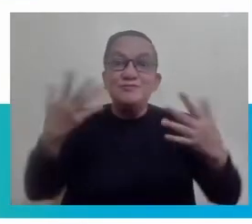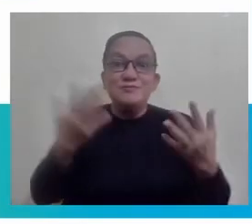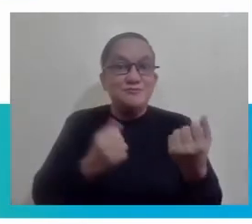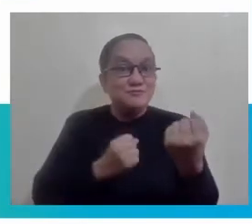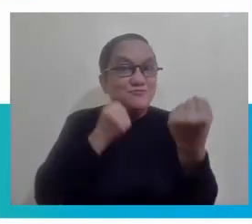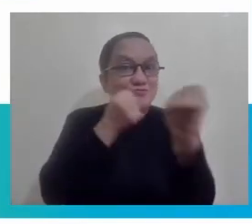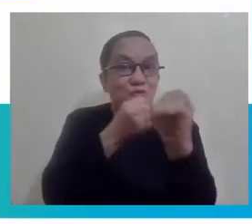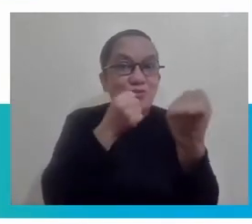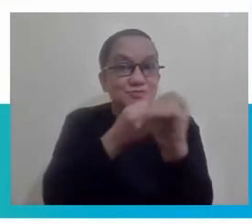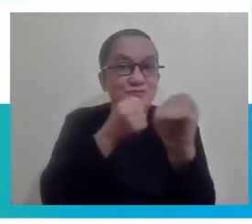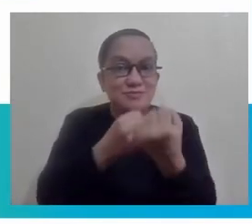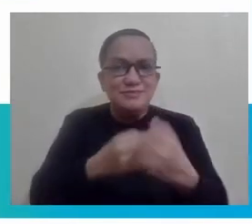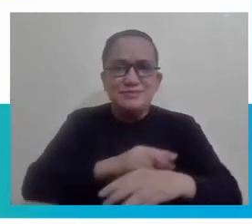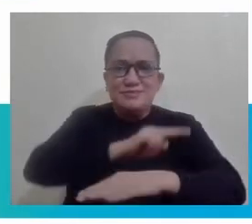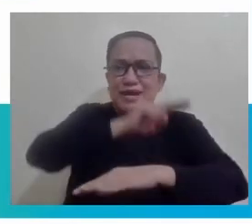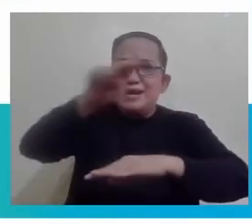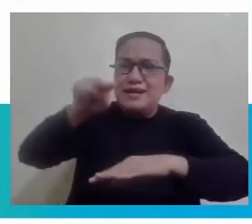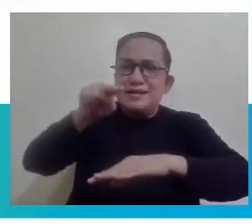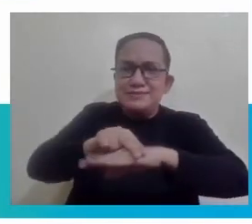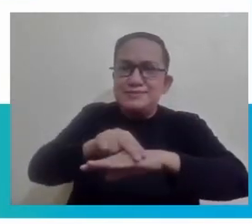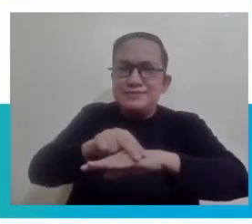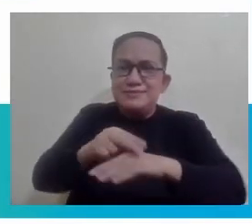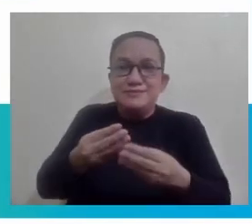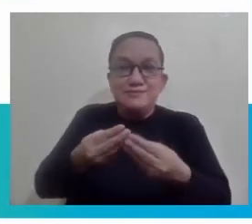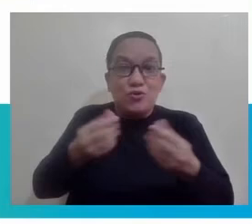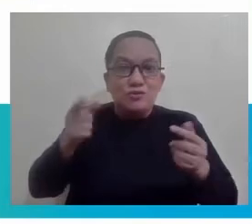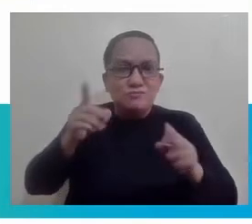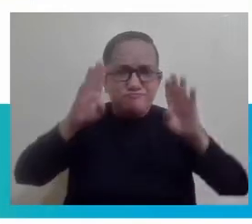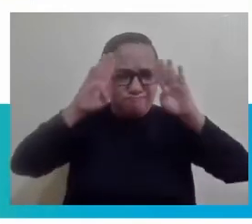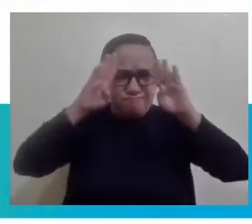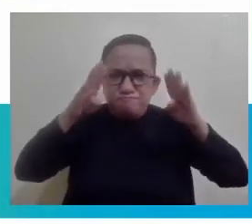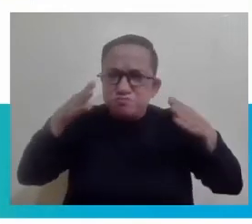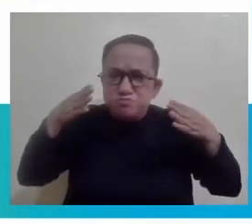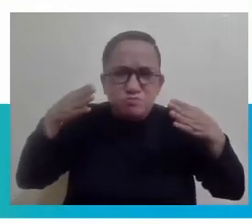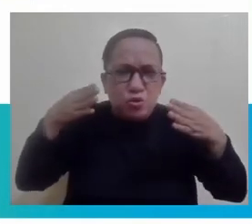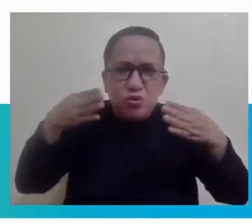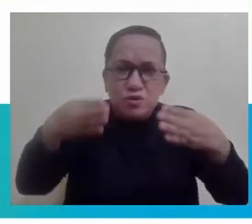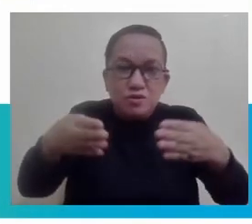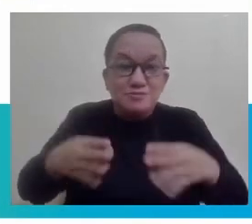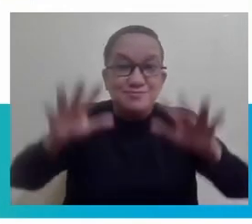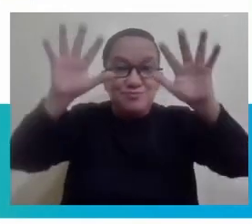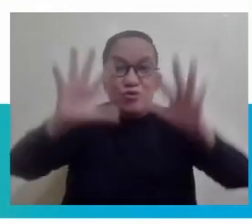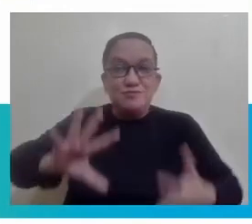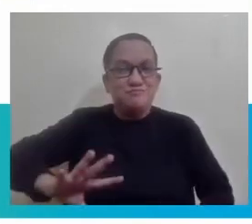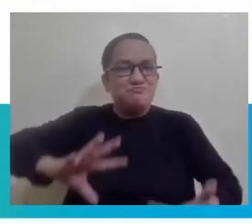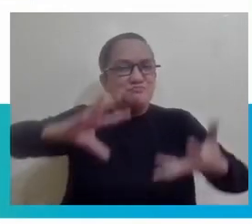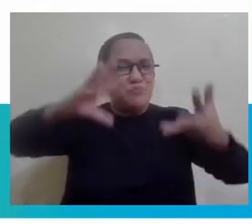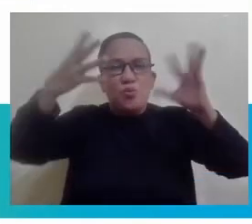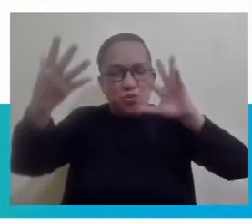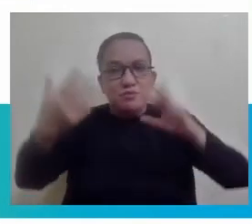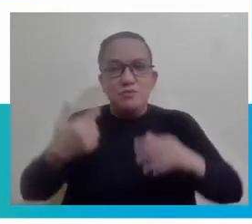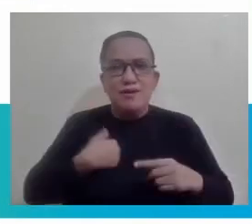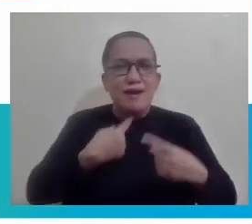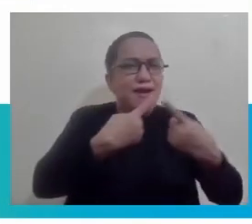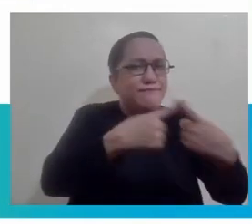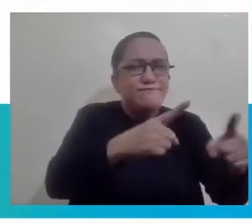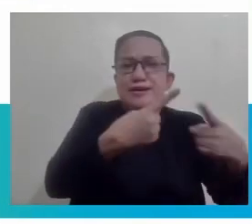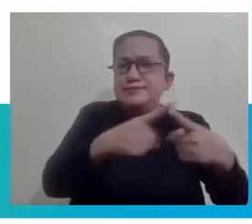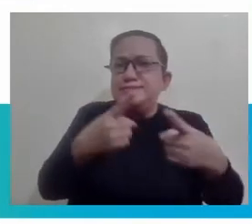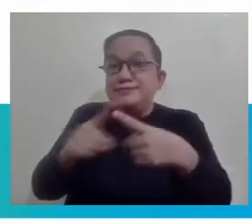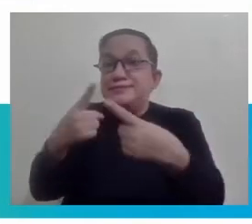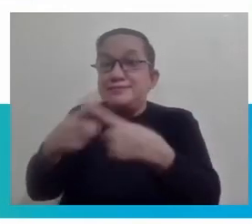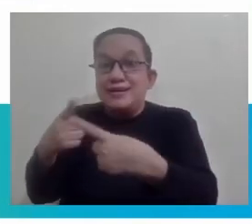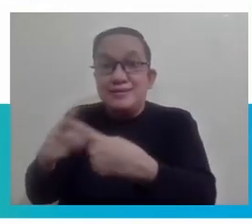and collaboration on water stewardship. For many years, our organizations have been working hand in hand